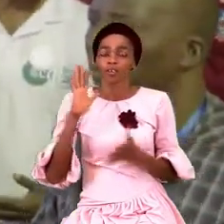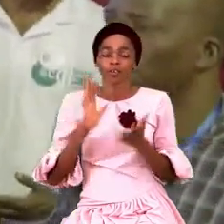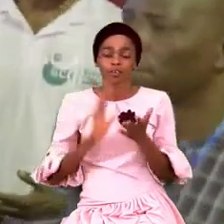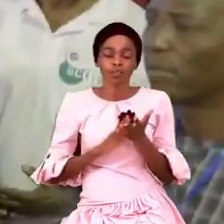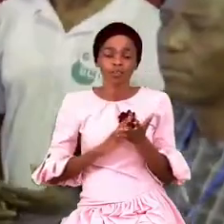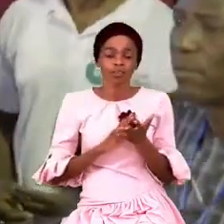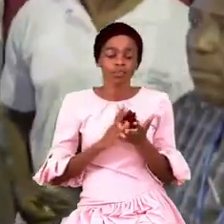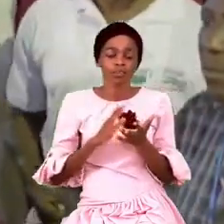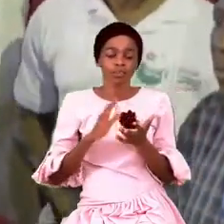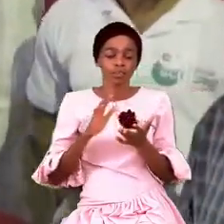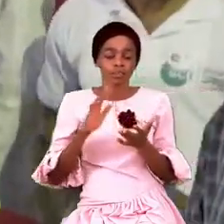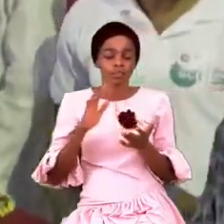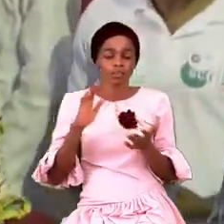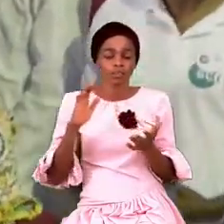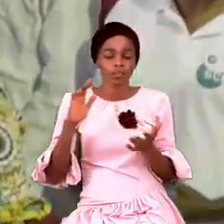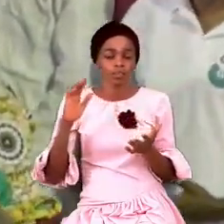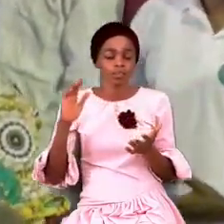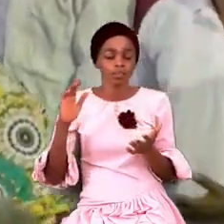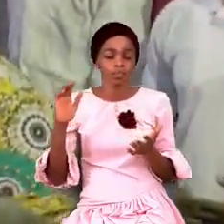mighty